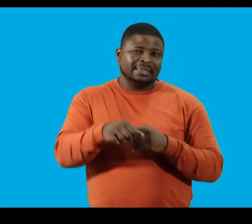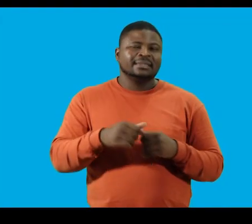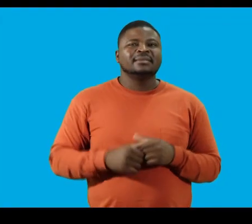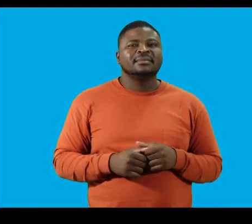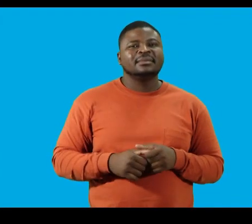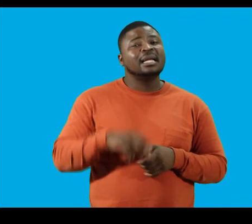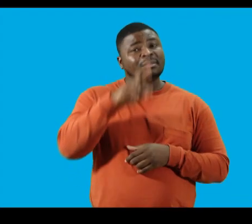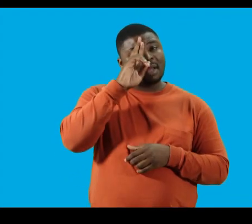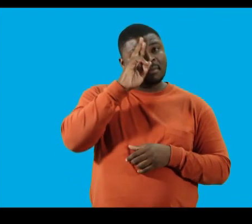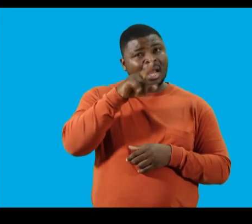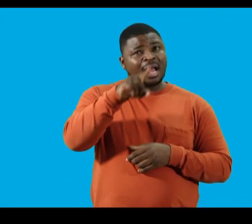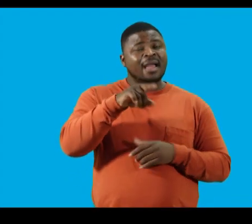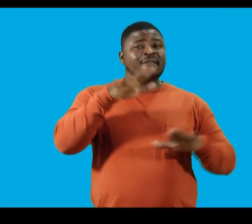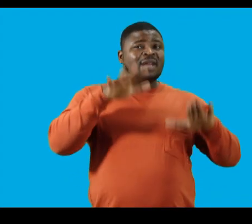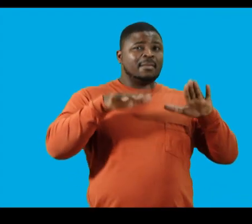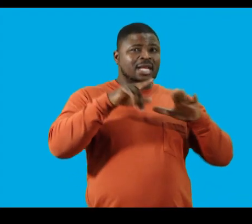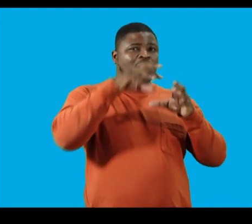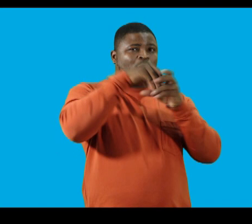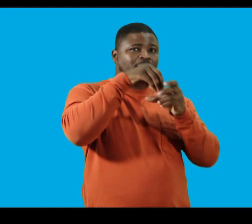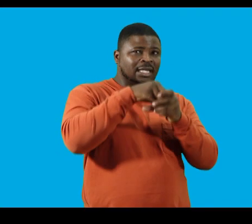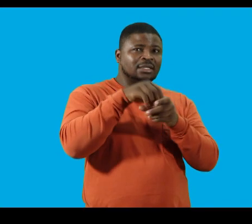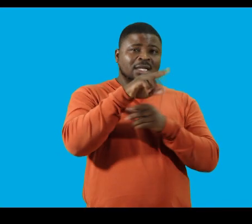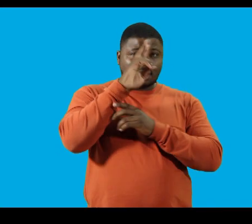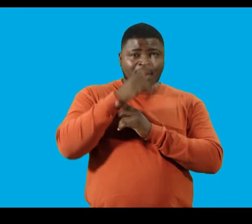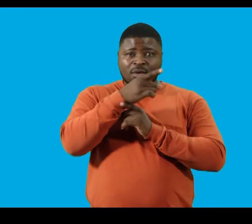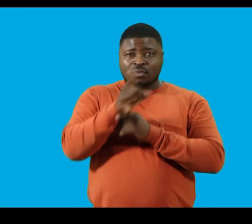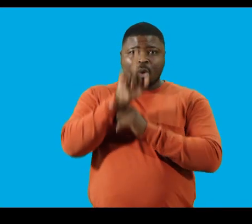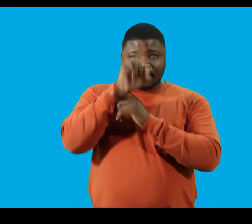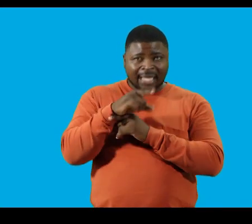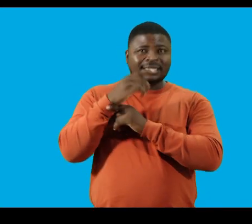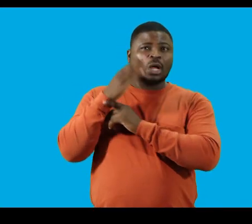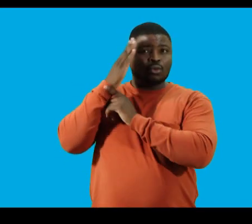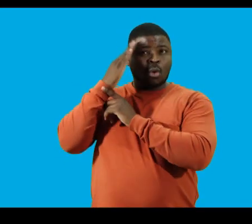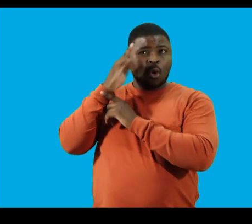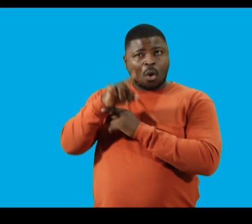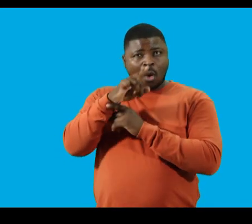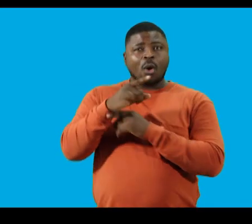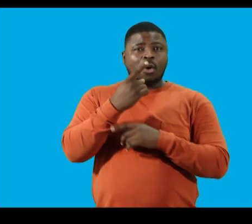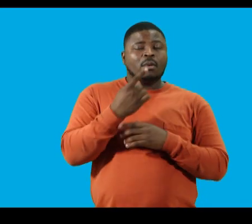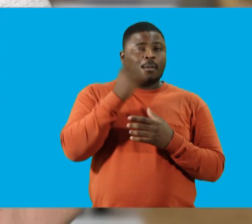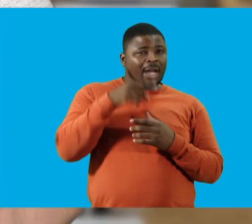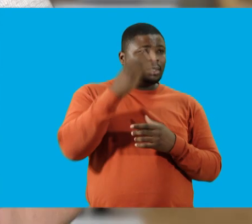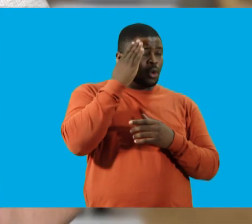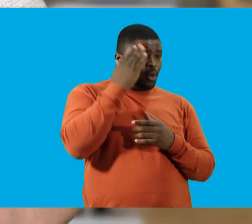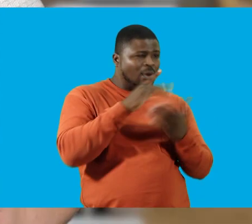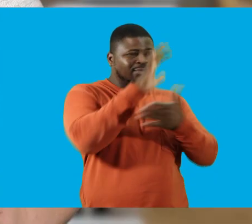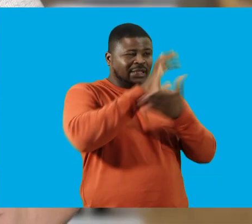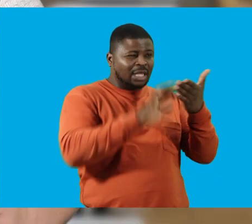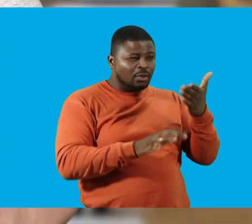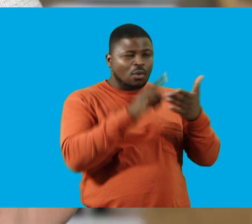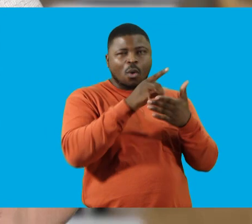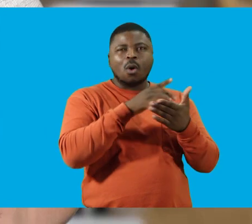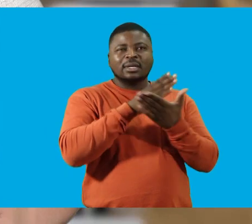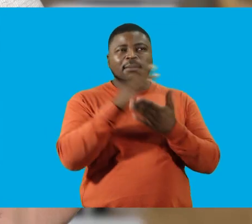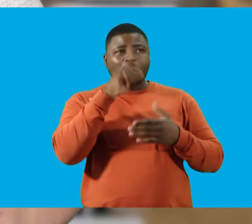Now, remember, familiar context means that you need to familiarize yourself with the different scenarios